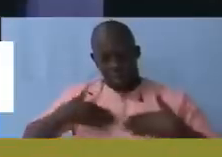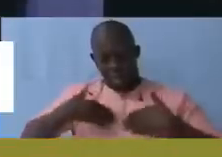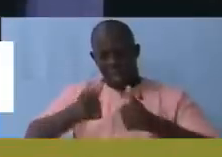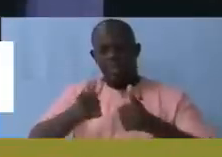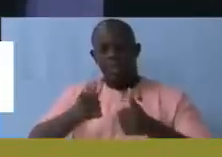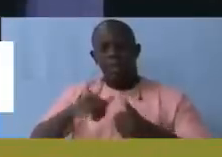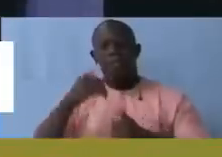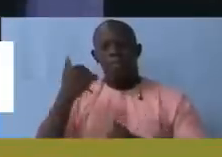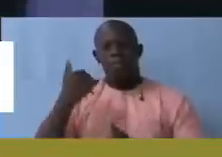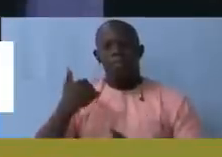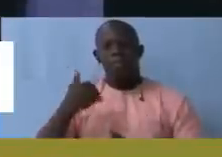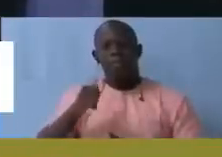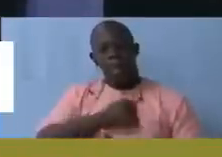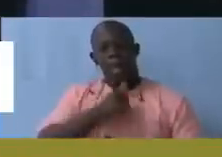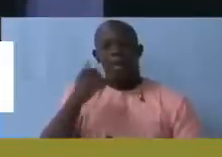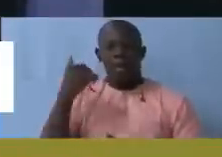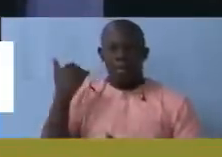people.